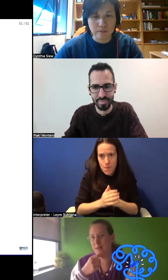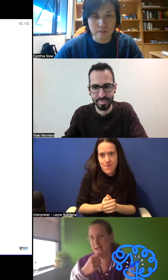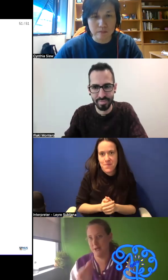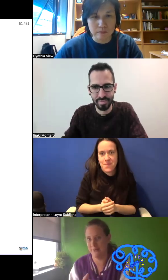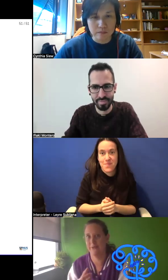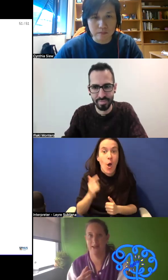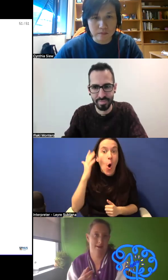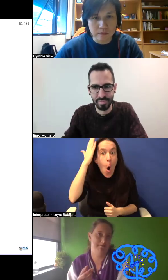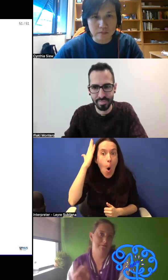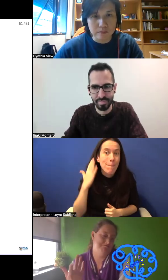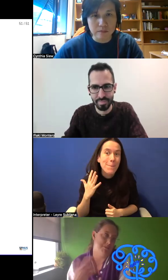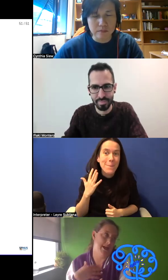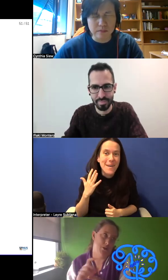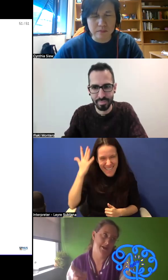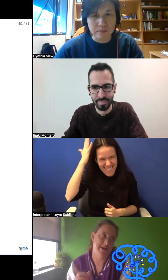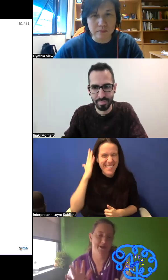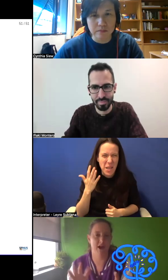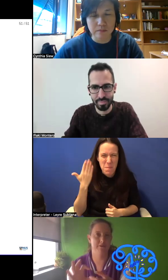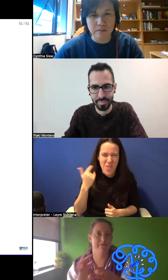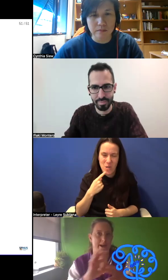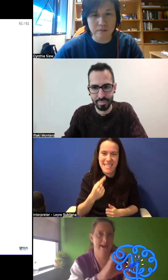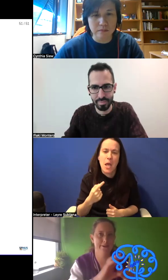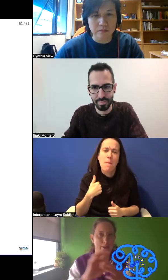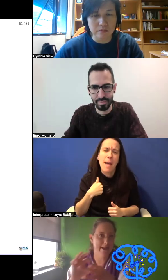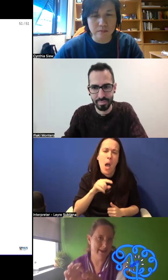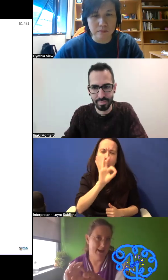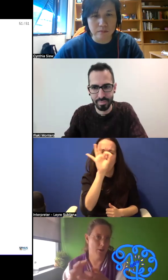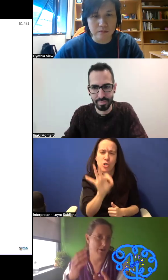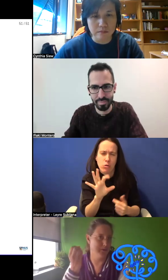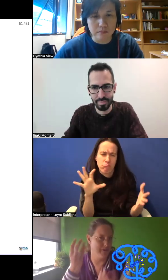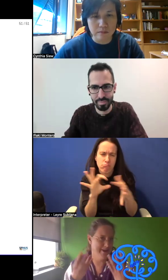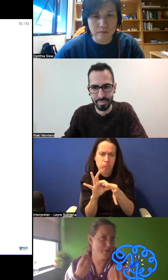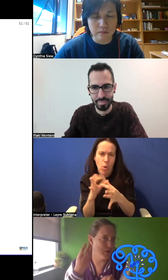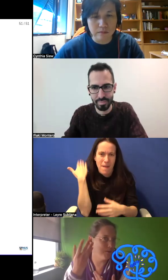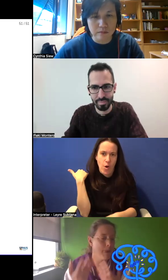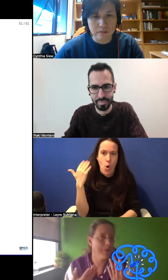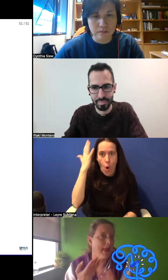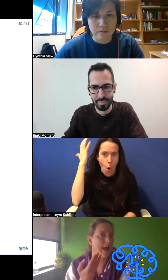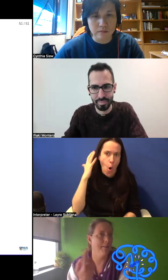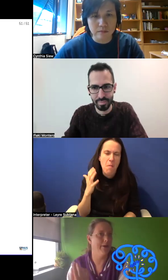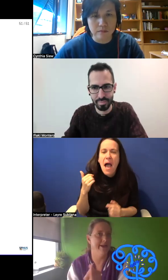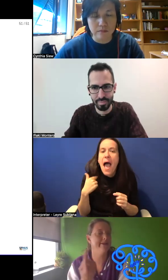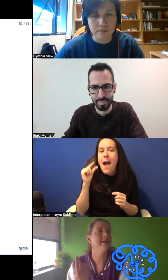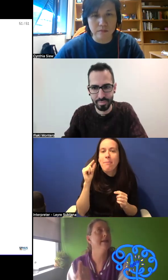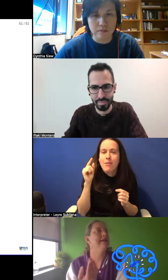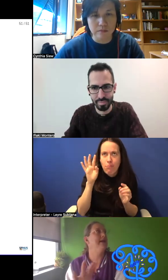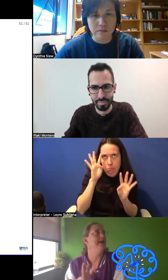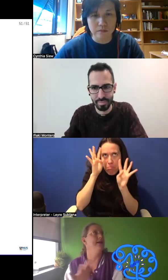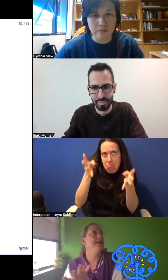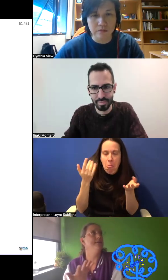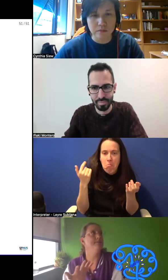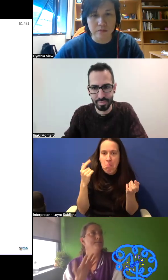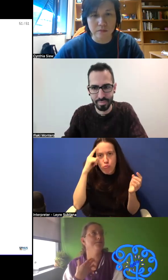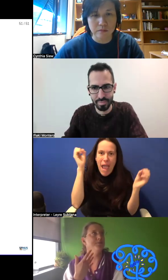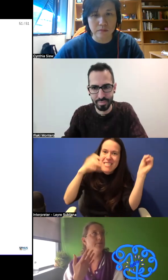already mentioned, my question is kind of related to that, and I want to brainstorm about it.